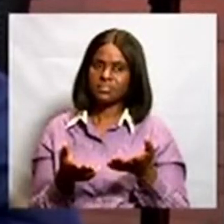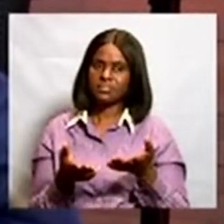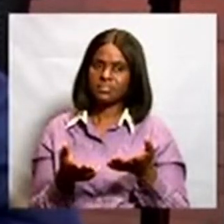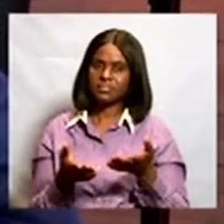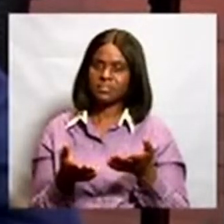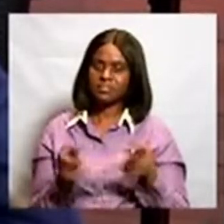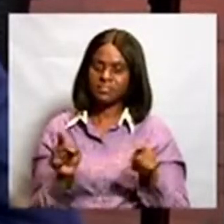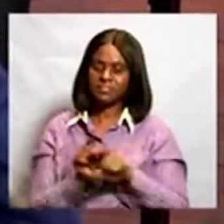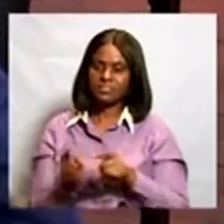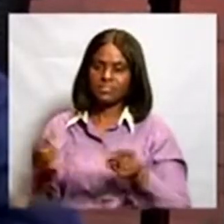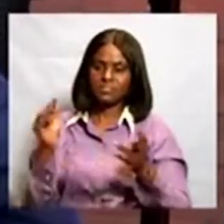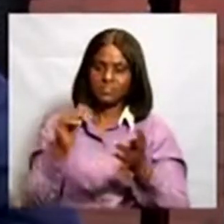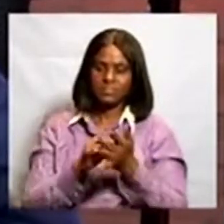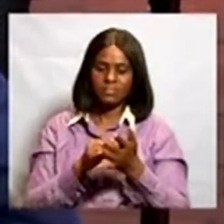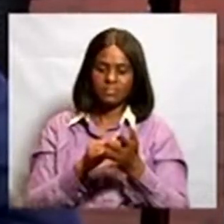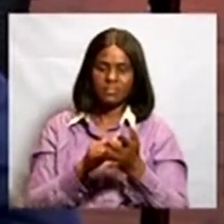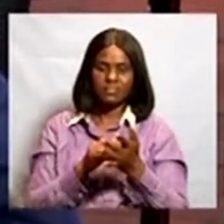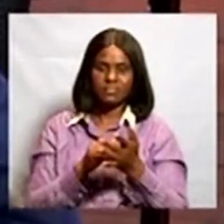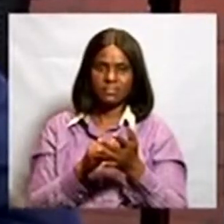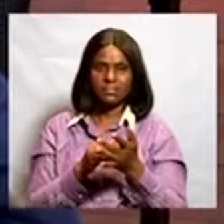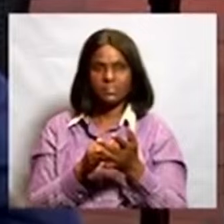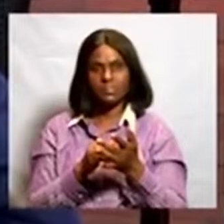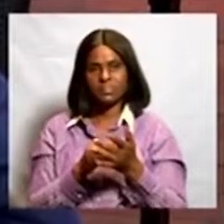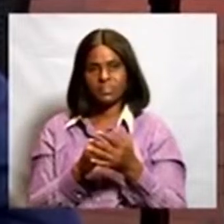again mandated to verify.